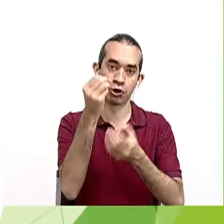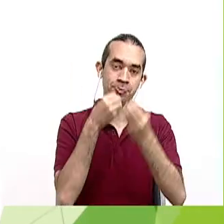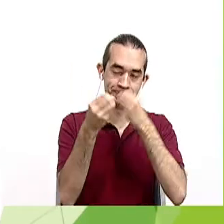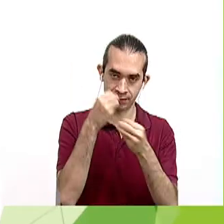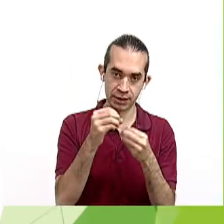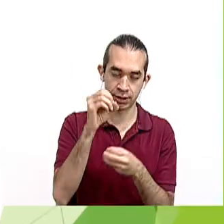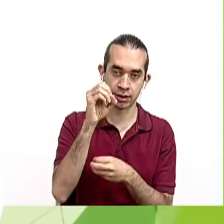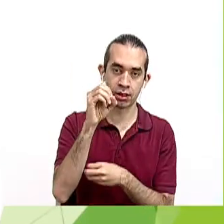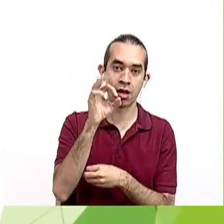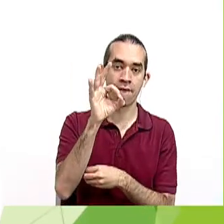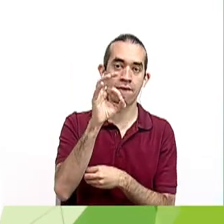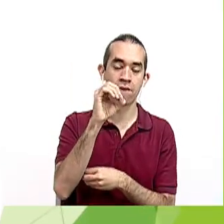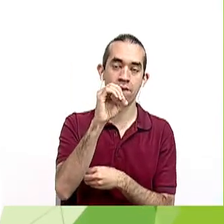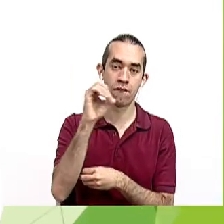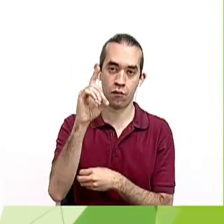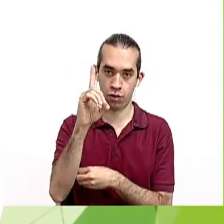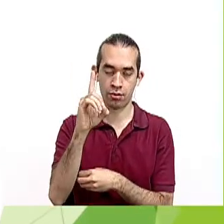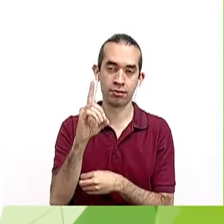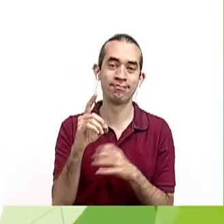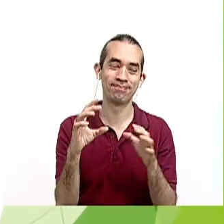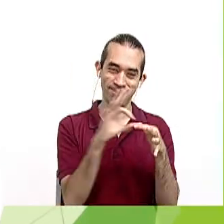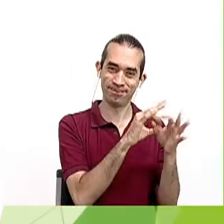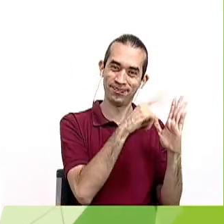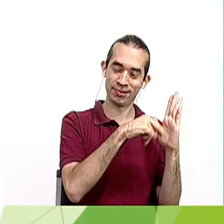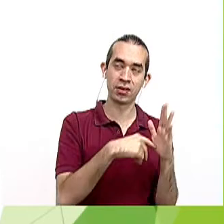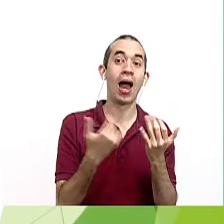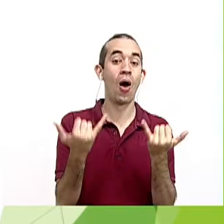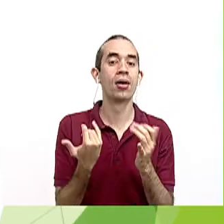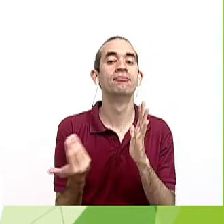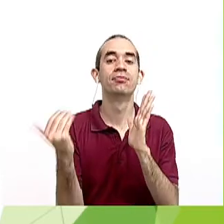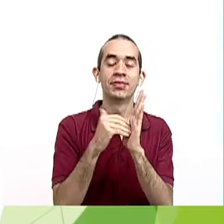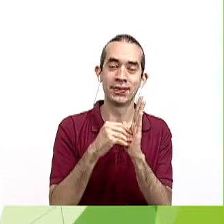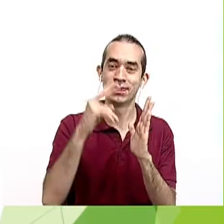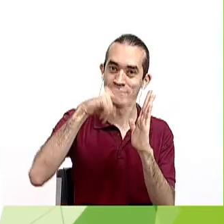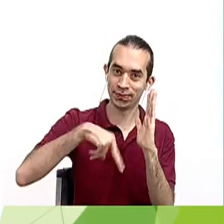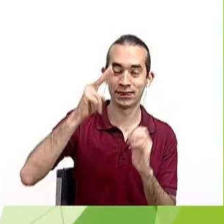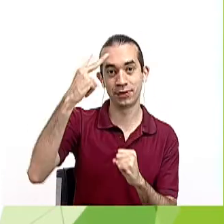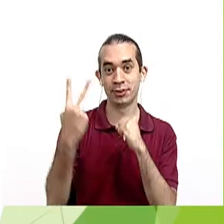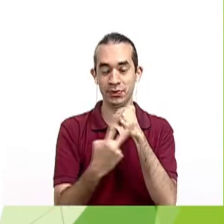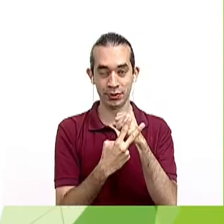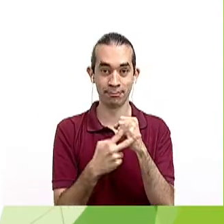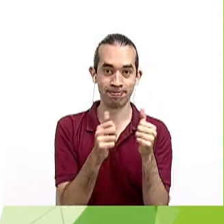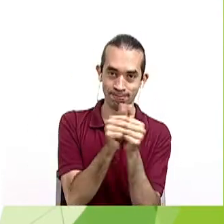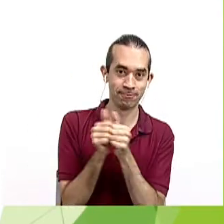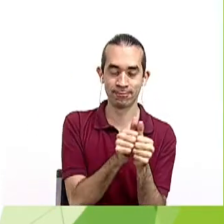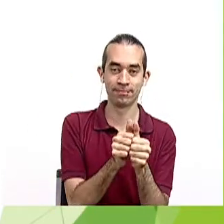food from the reading. So let's read for the second time together.